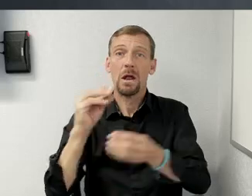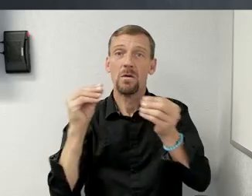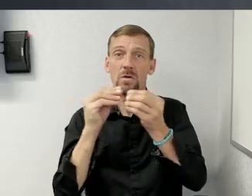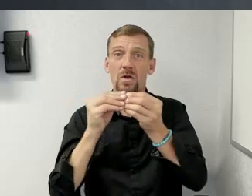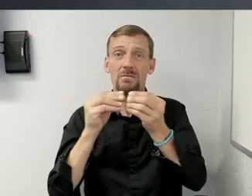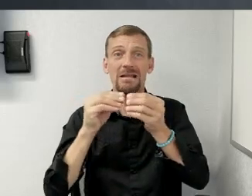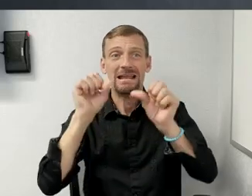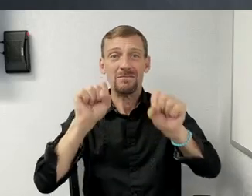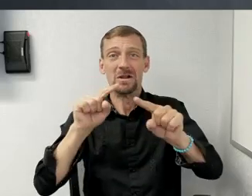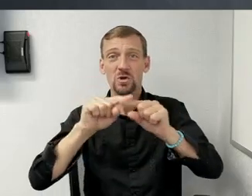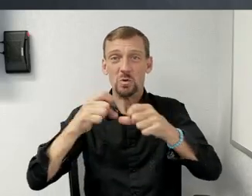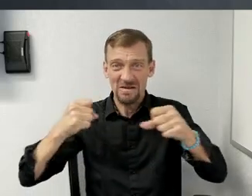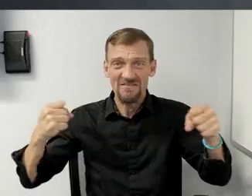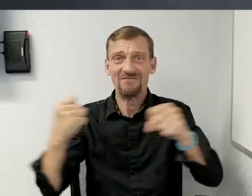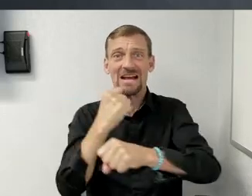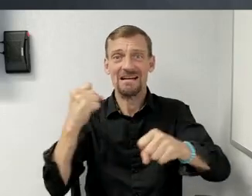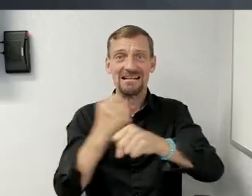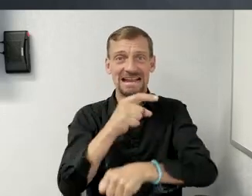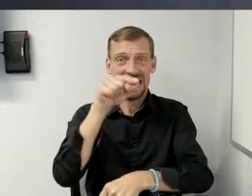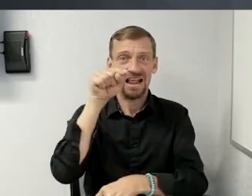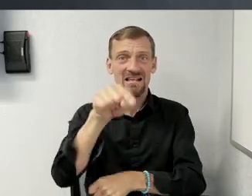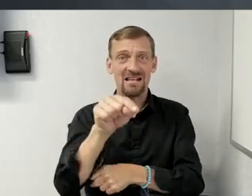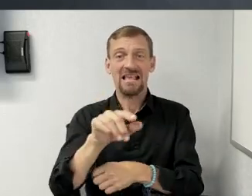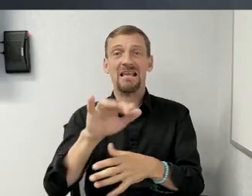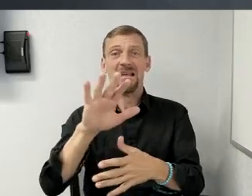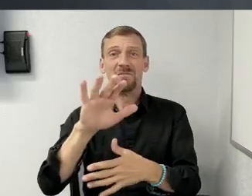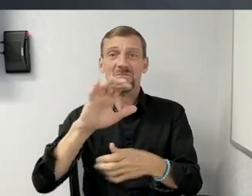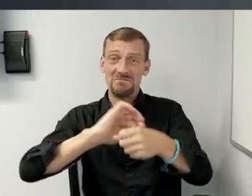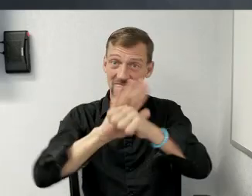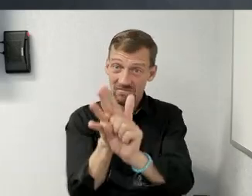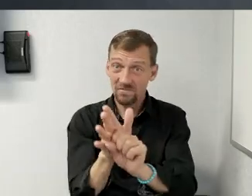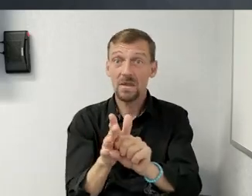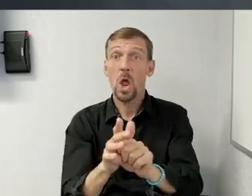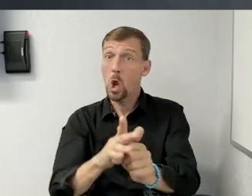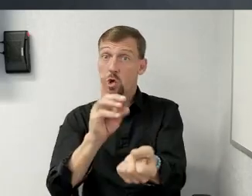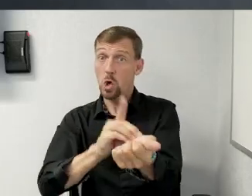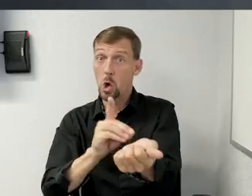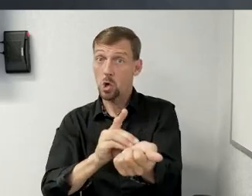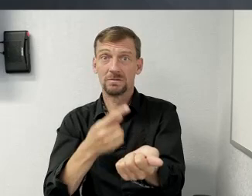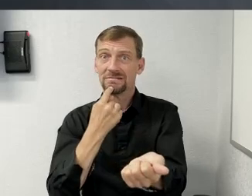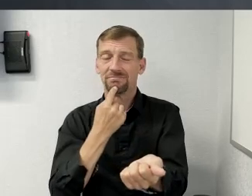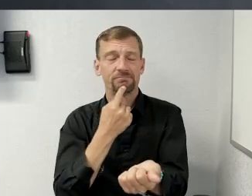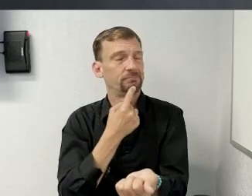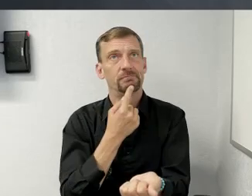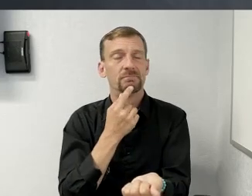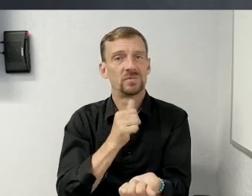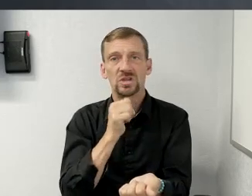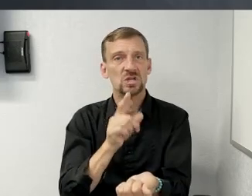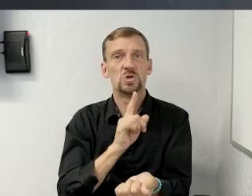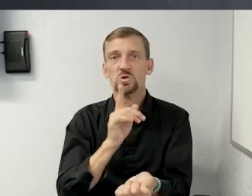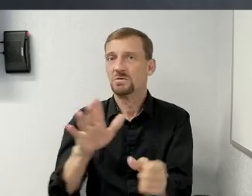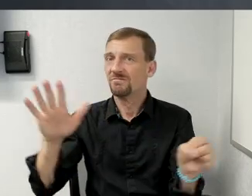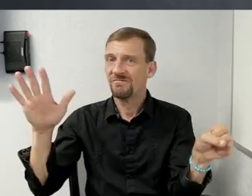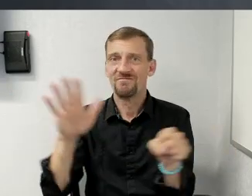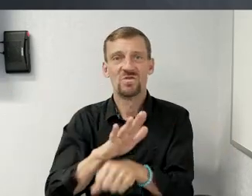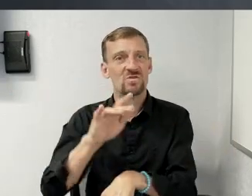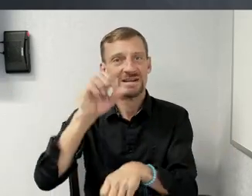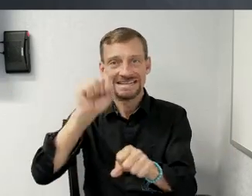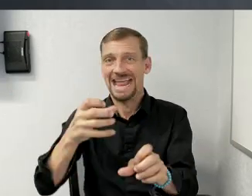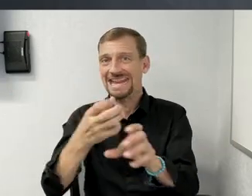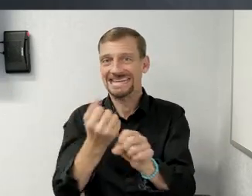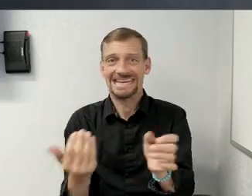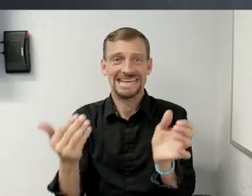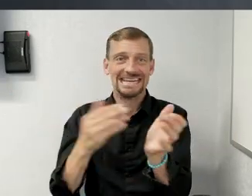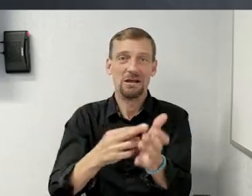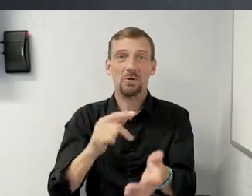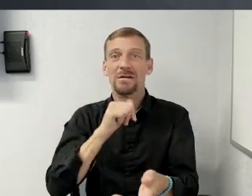would have. But scientists have indicated, doctors have indicated, there's no assurance of immunity whatsoever. Can you get it again?